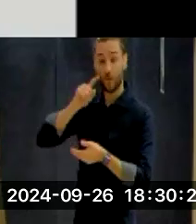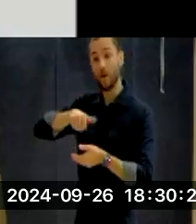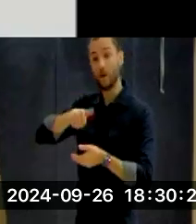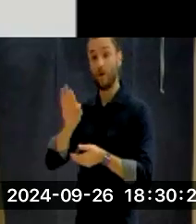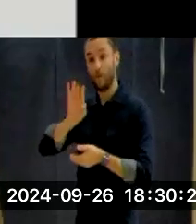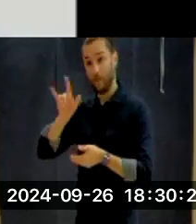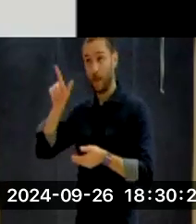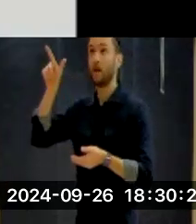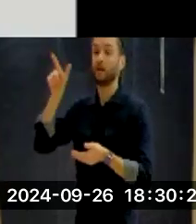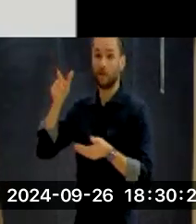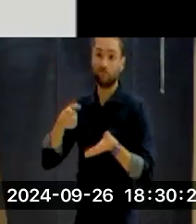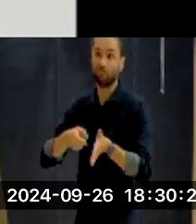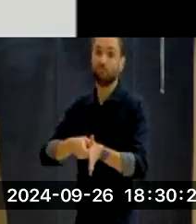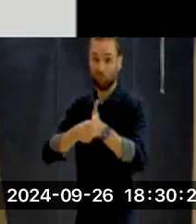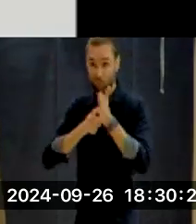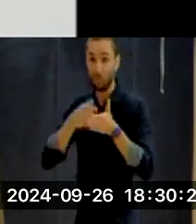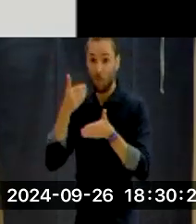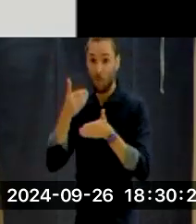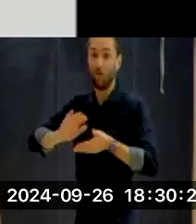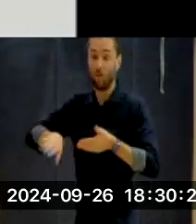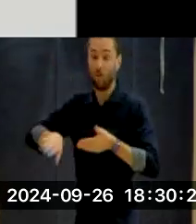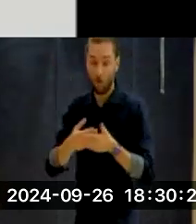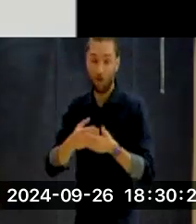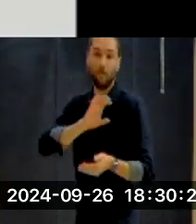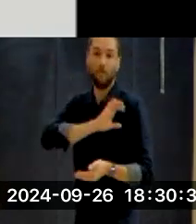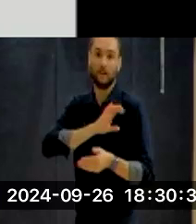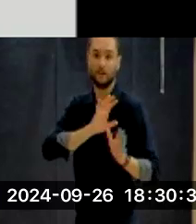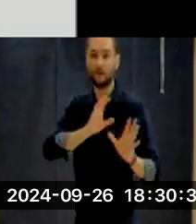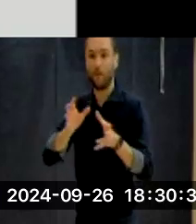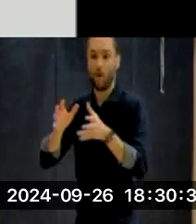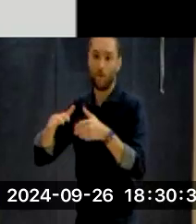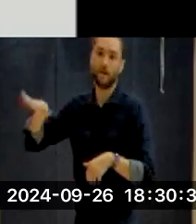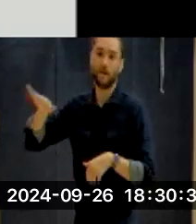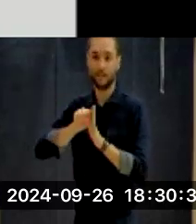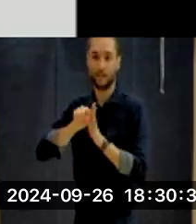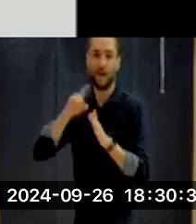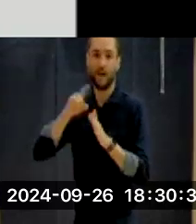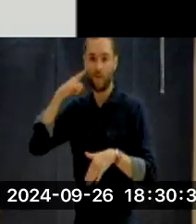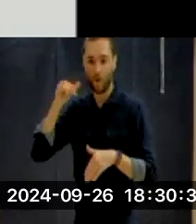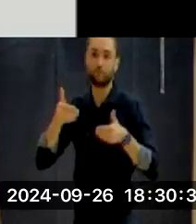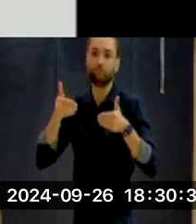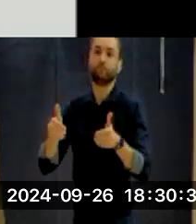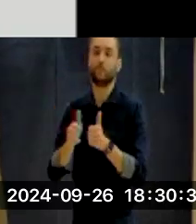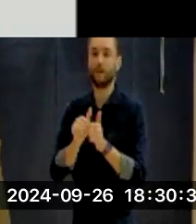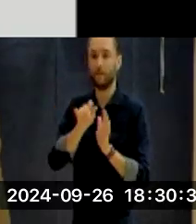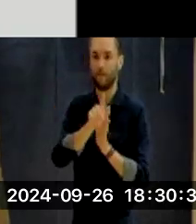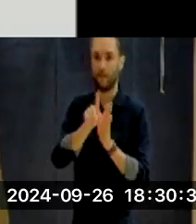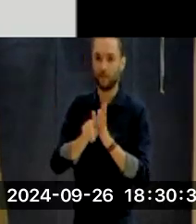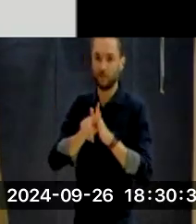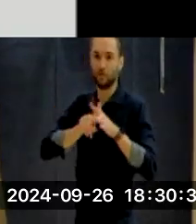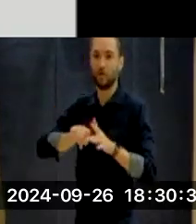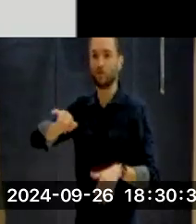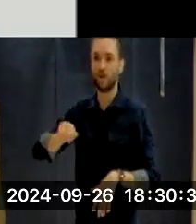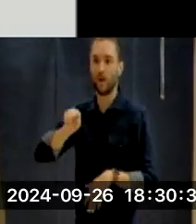every local law enforcement agency in California to adopt the policies I was just describing. It became law on January 1st of this year. Big